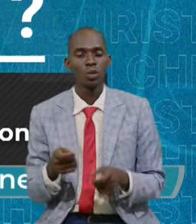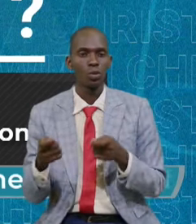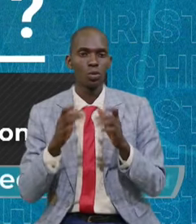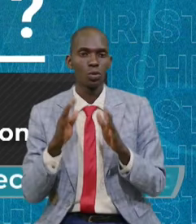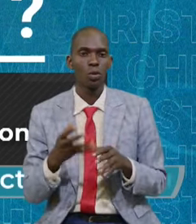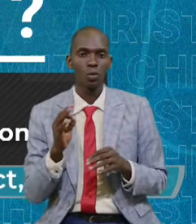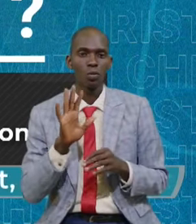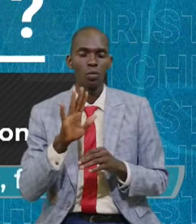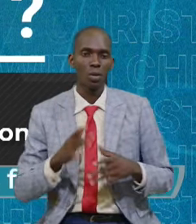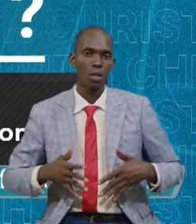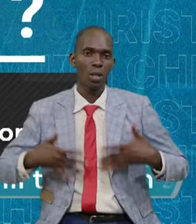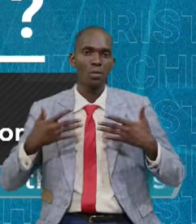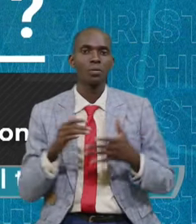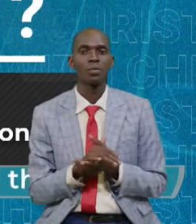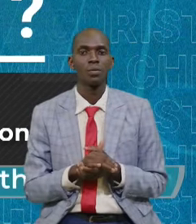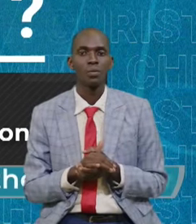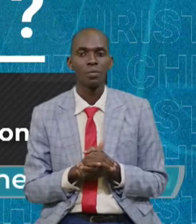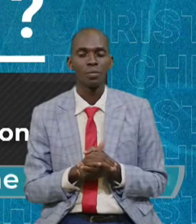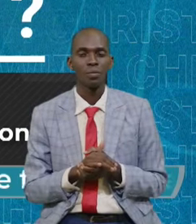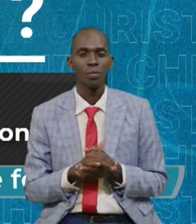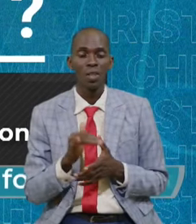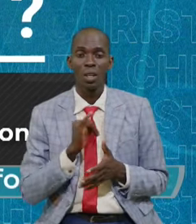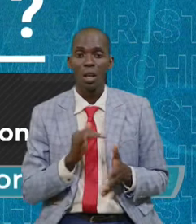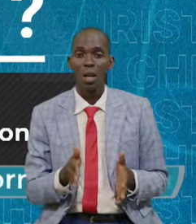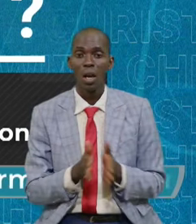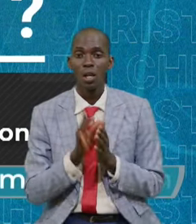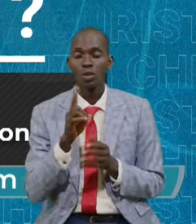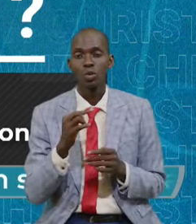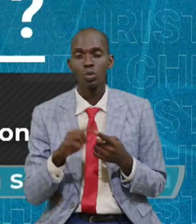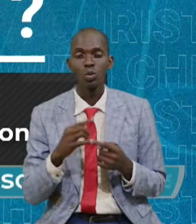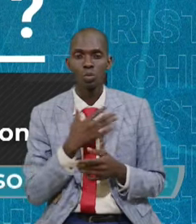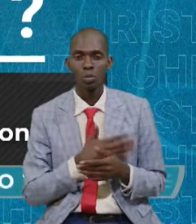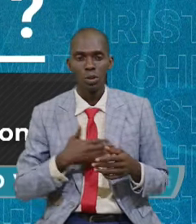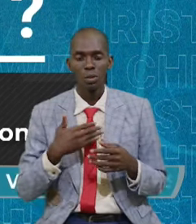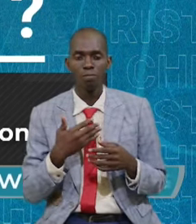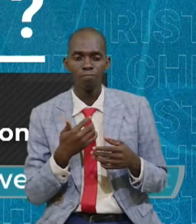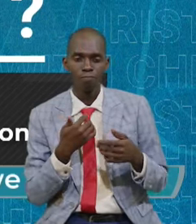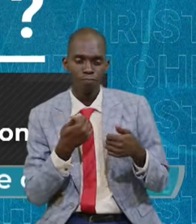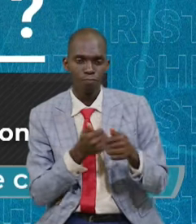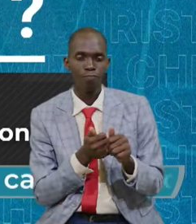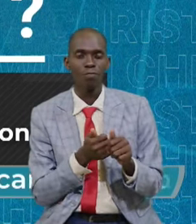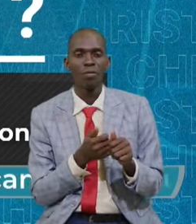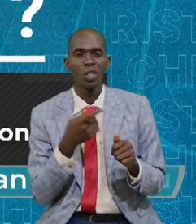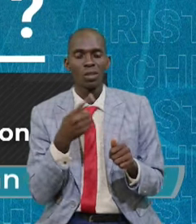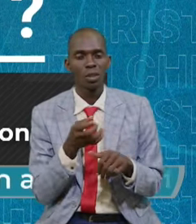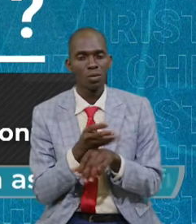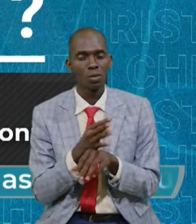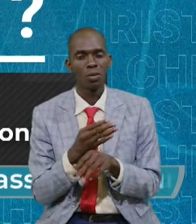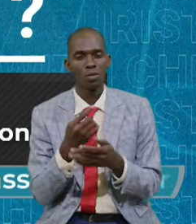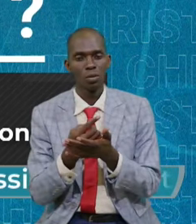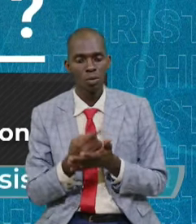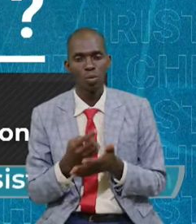life. I ask you to please cooperate with the counselors who are standing with you